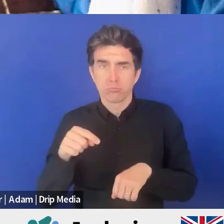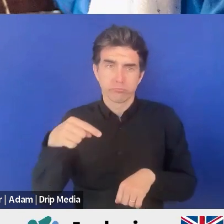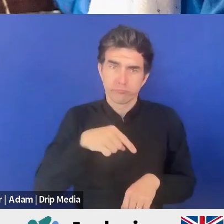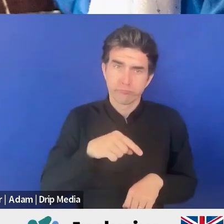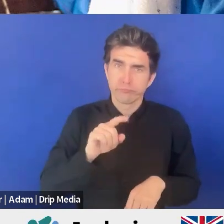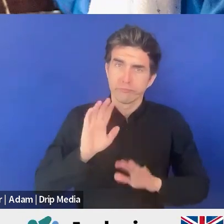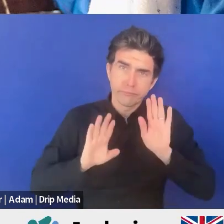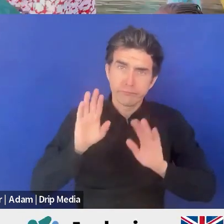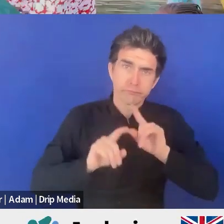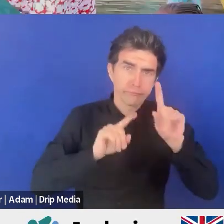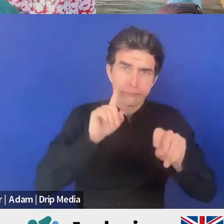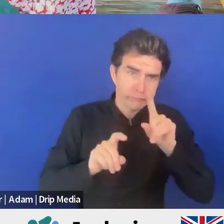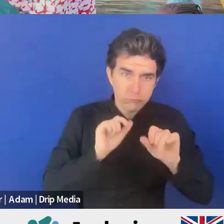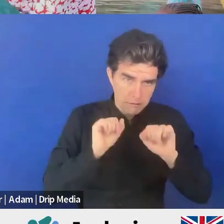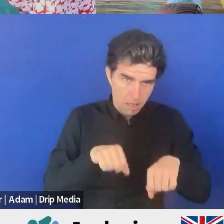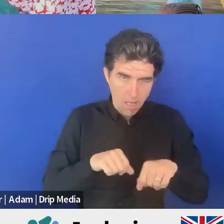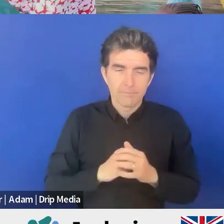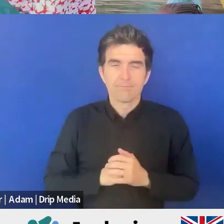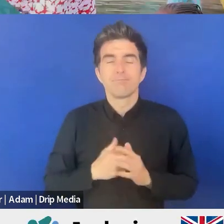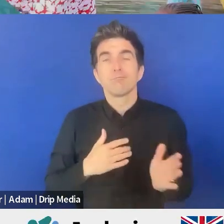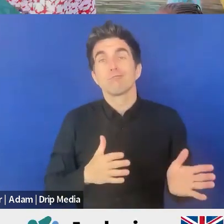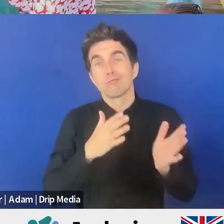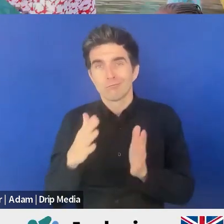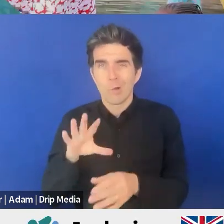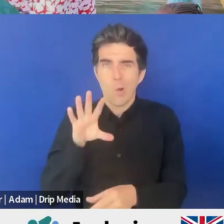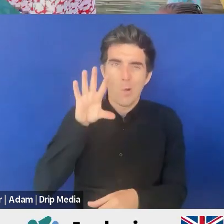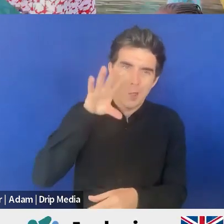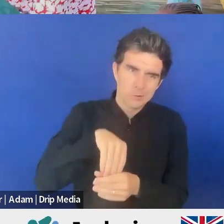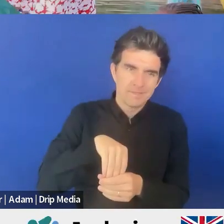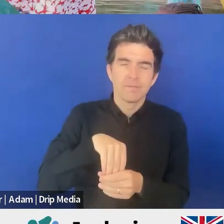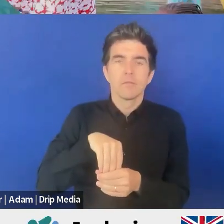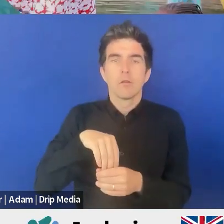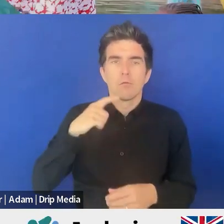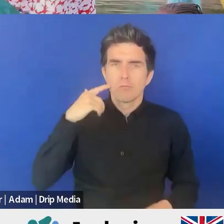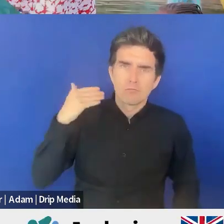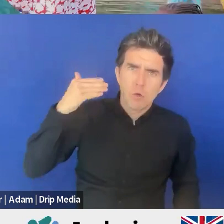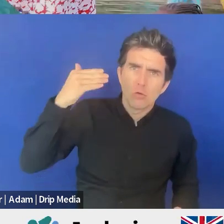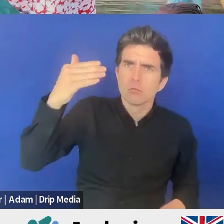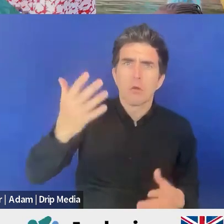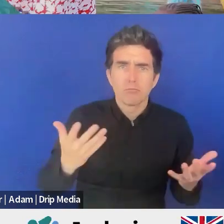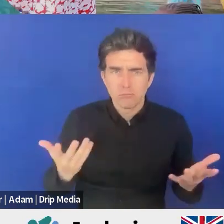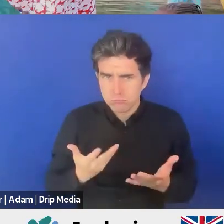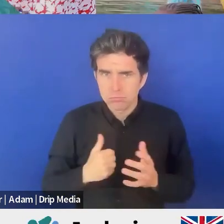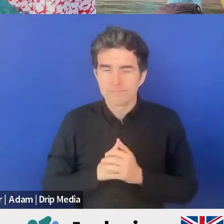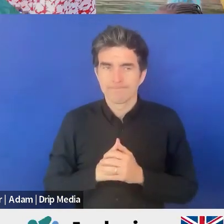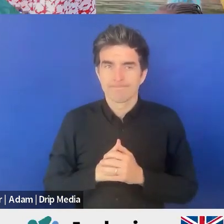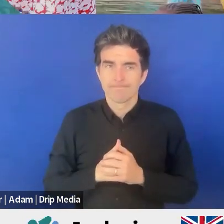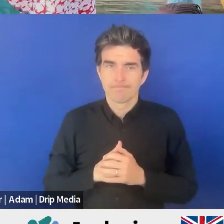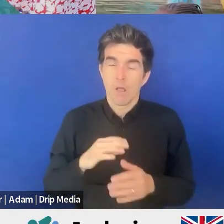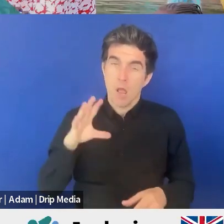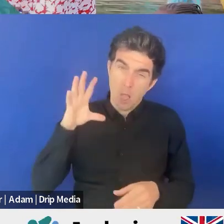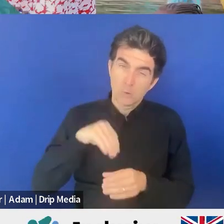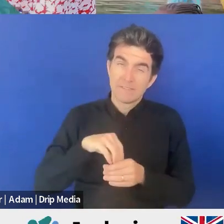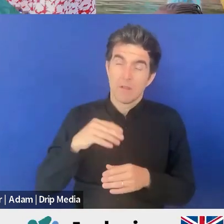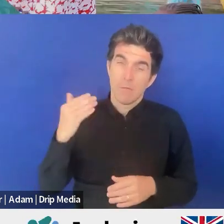Moving on, about Inclusive Futures. Inclusive Futures is an 8-year consortium program